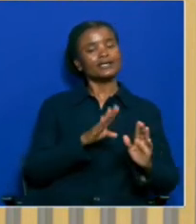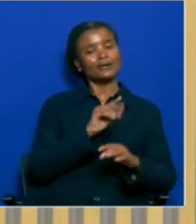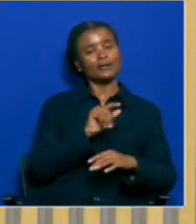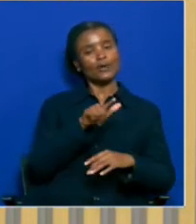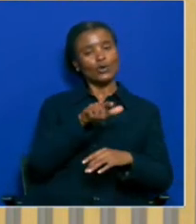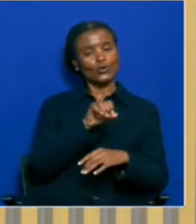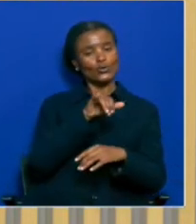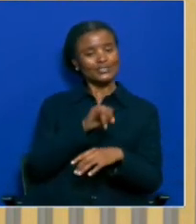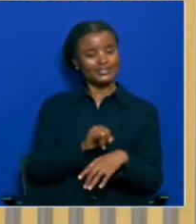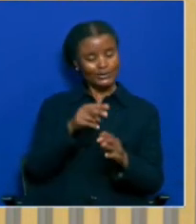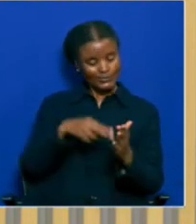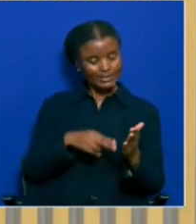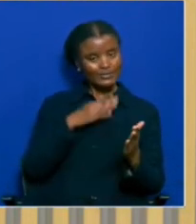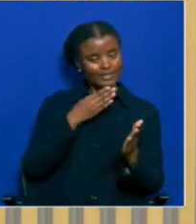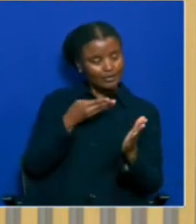written. yes,